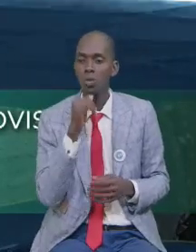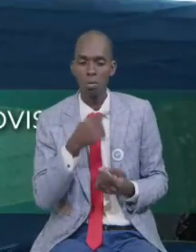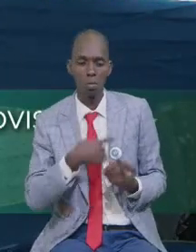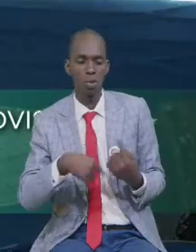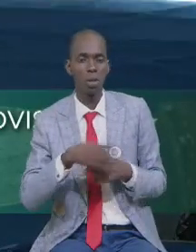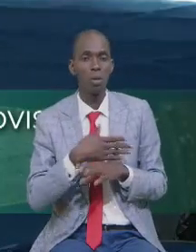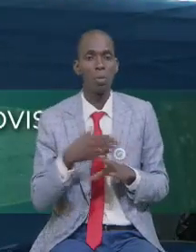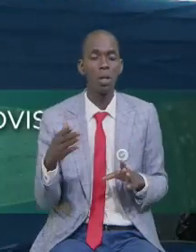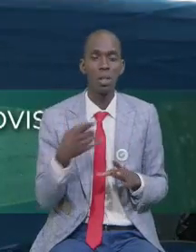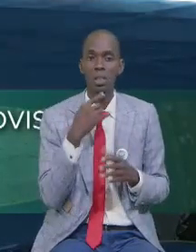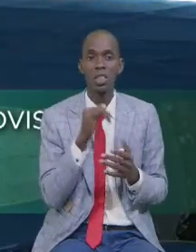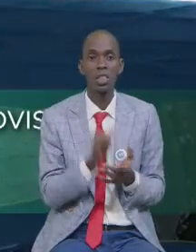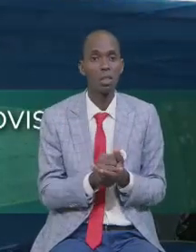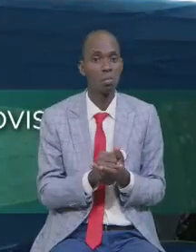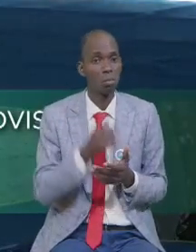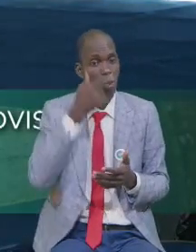says, because